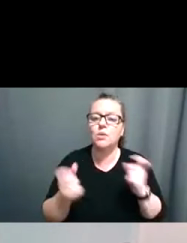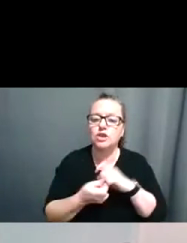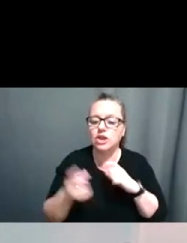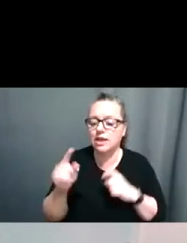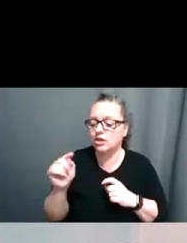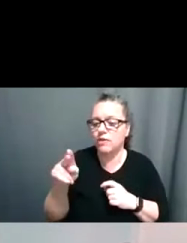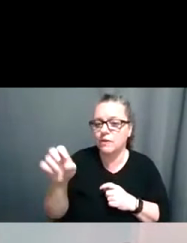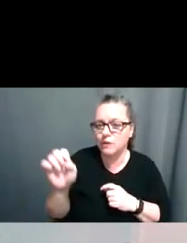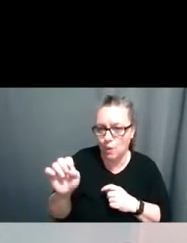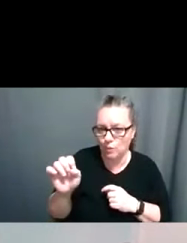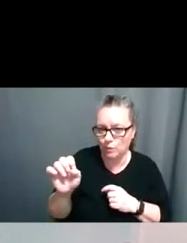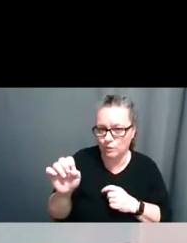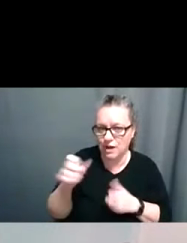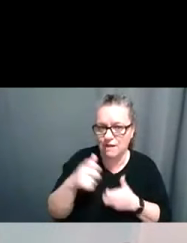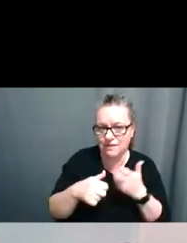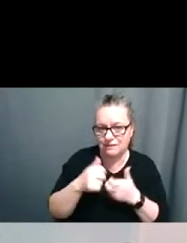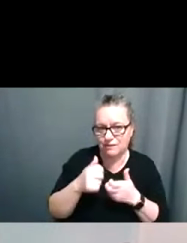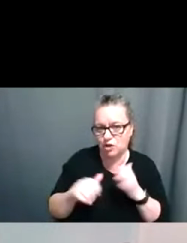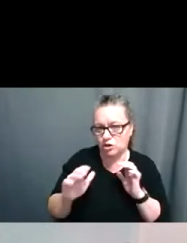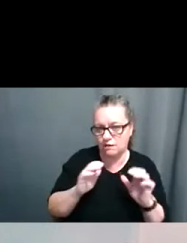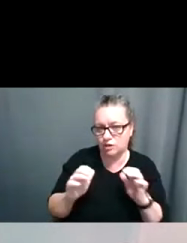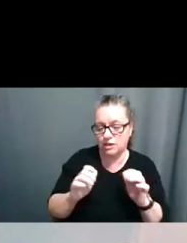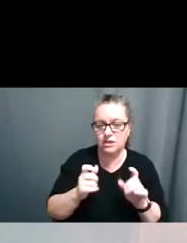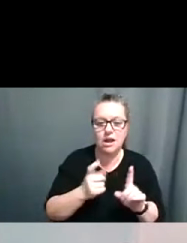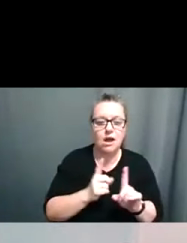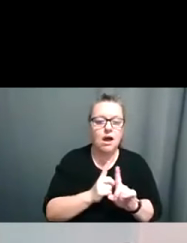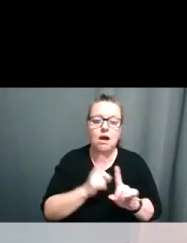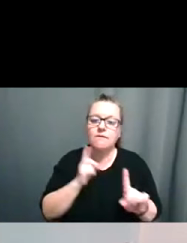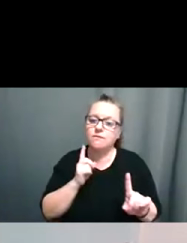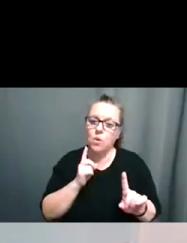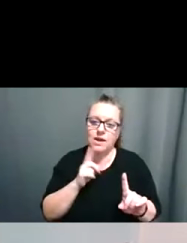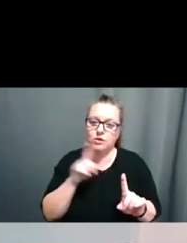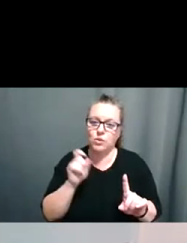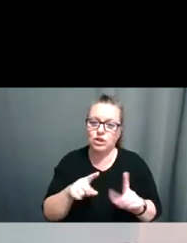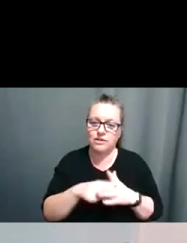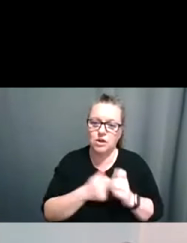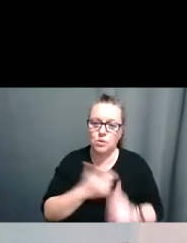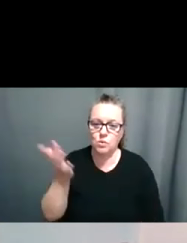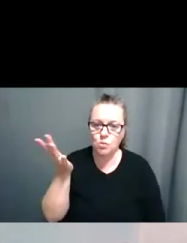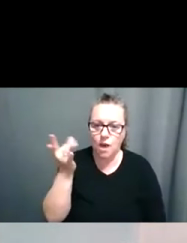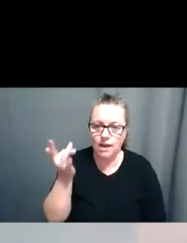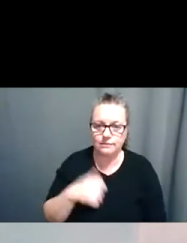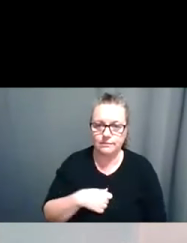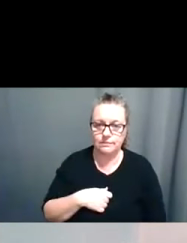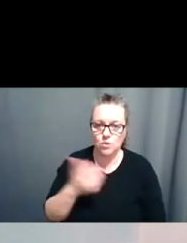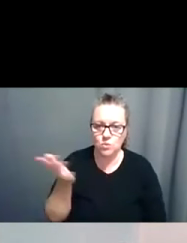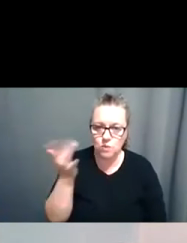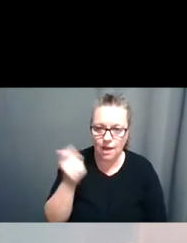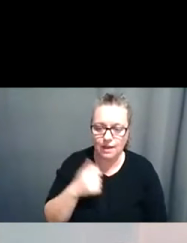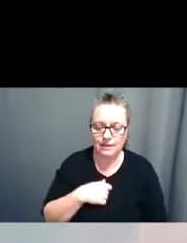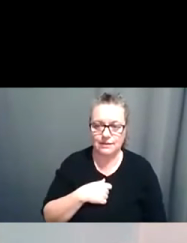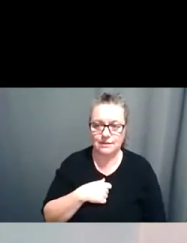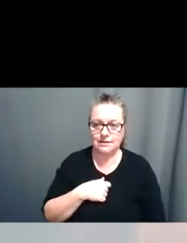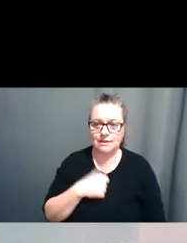difficult conversations. Avoid questions that start with the word why. Why?